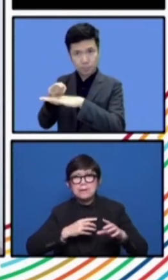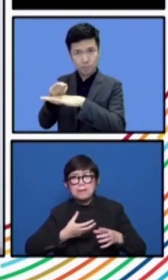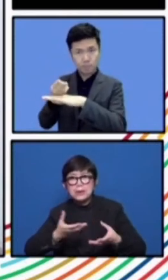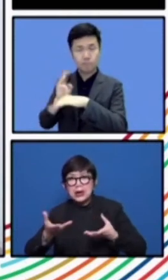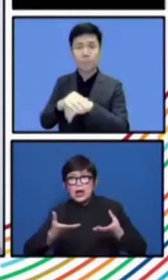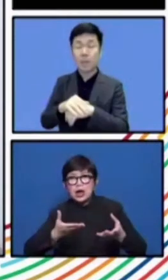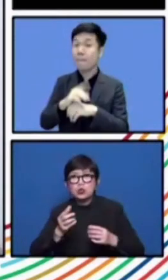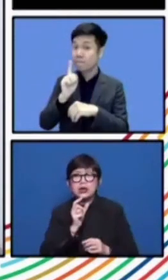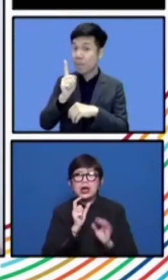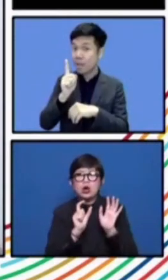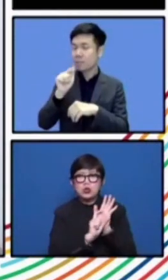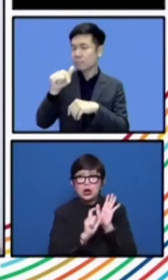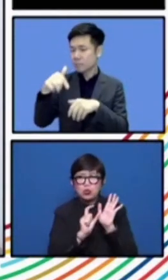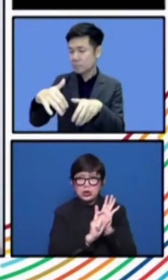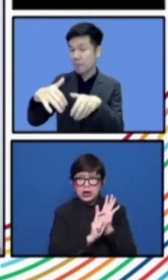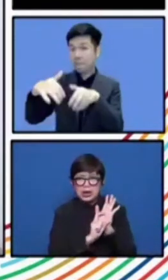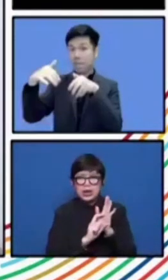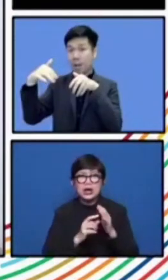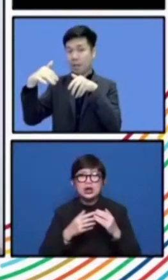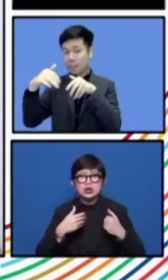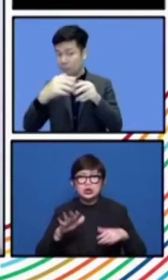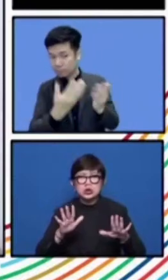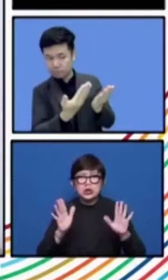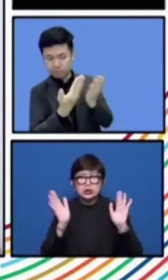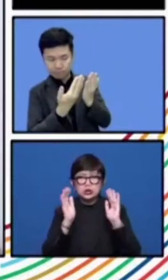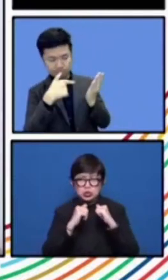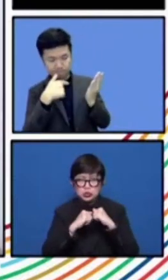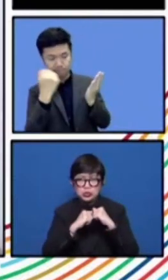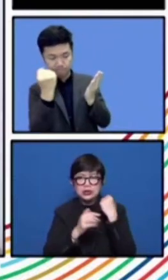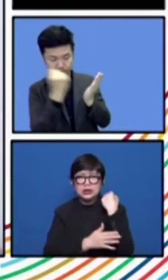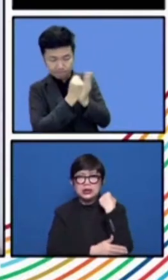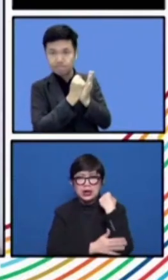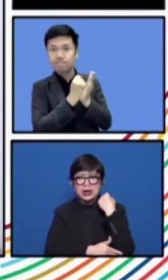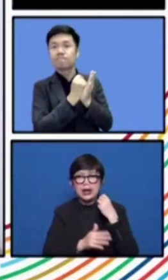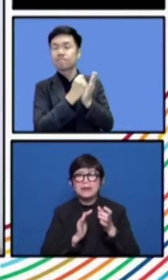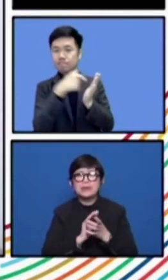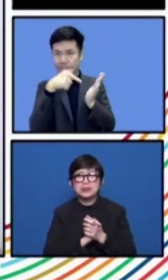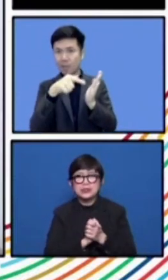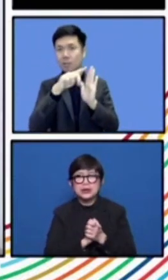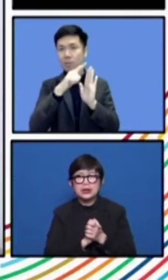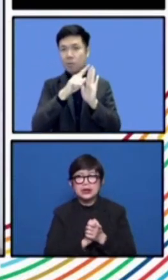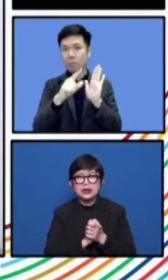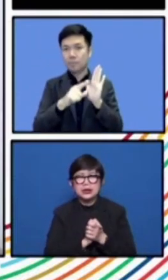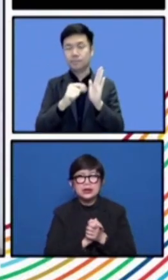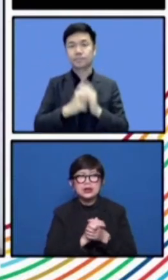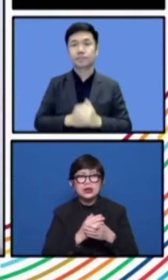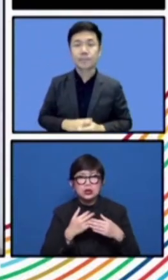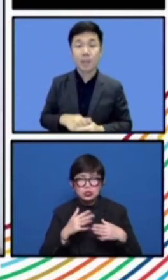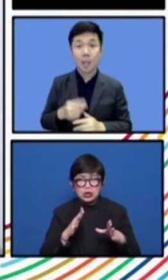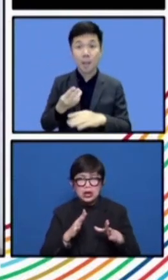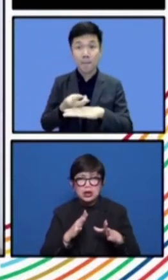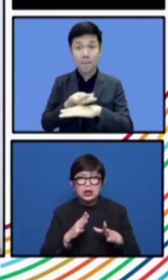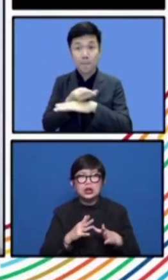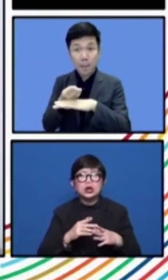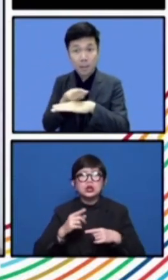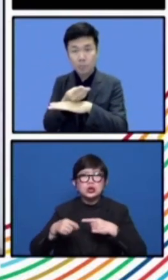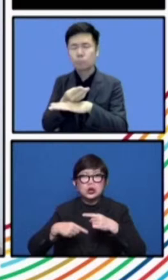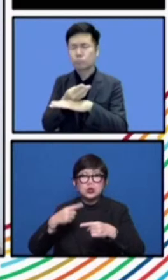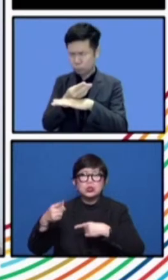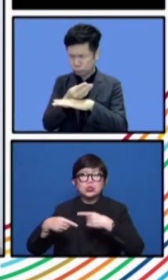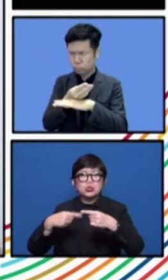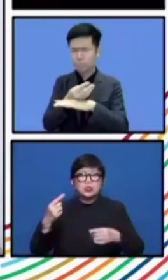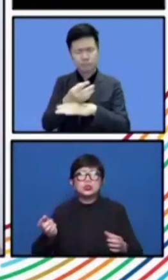parliament although the Marshall Islands was and is fully committed to fulfilling our human rights